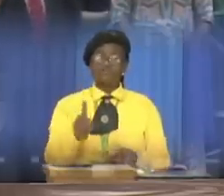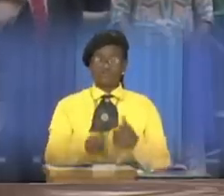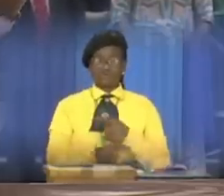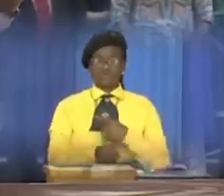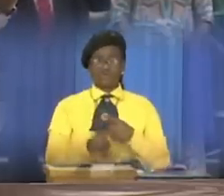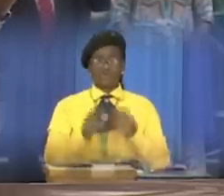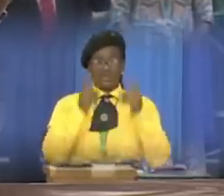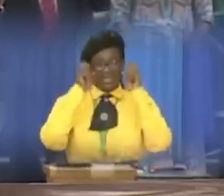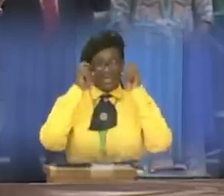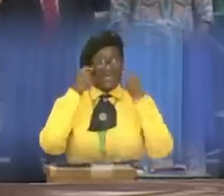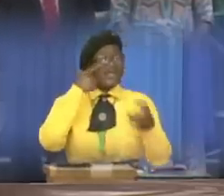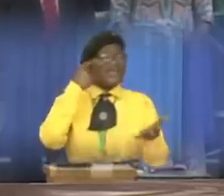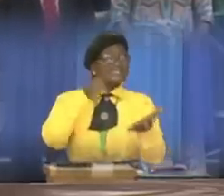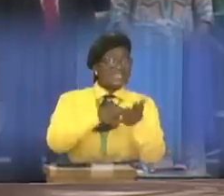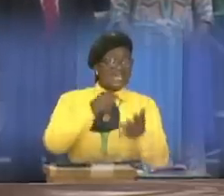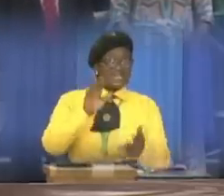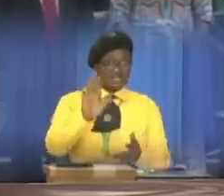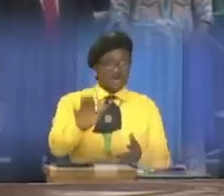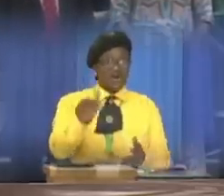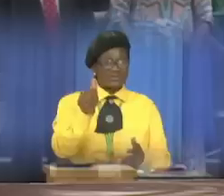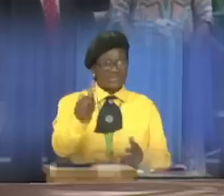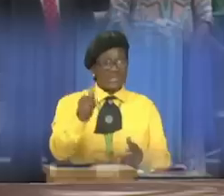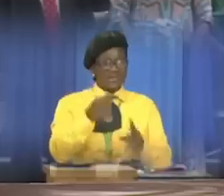From the testimonies we've had tonight,